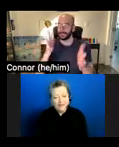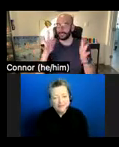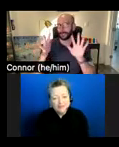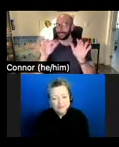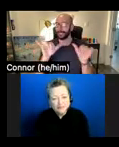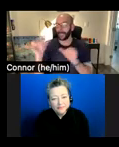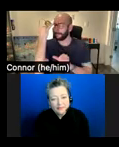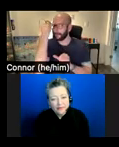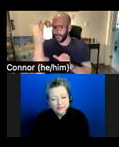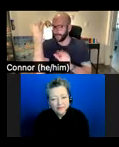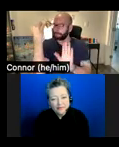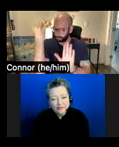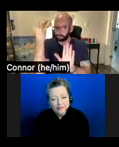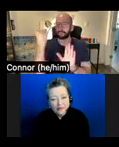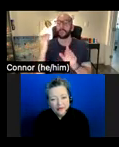So